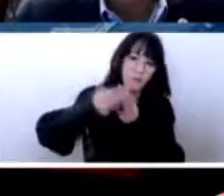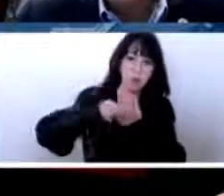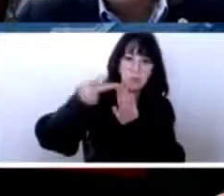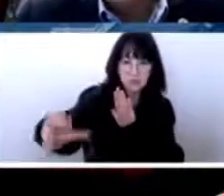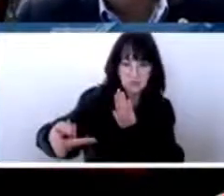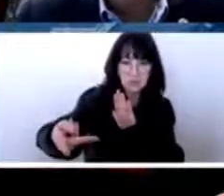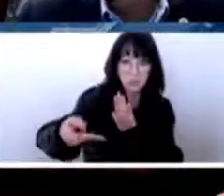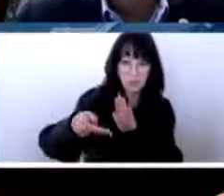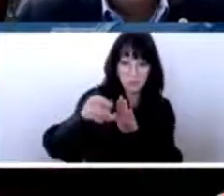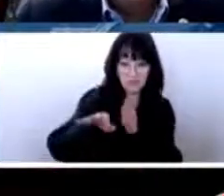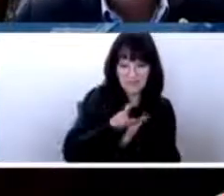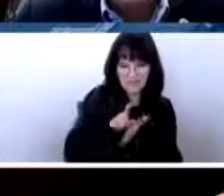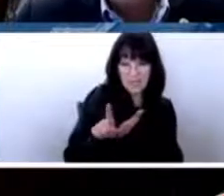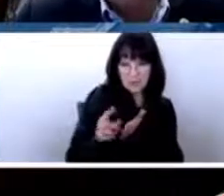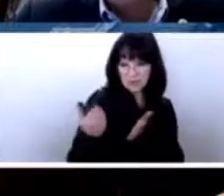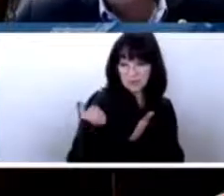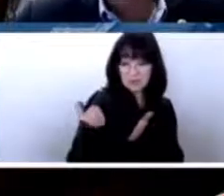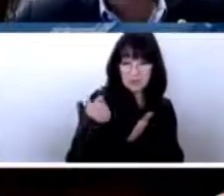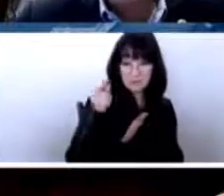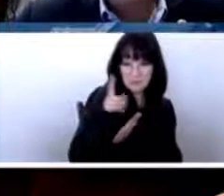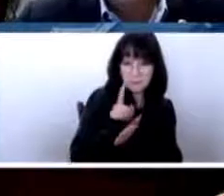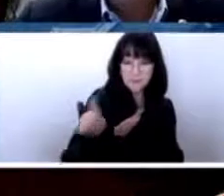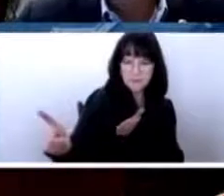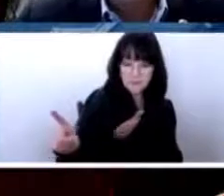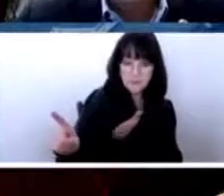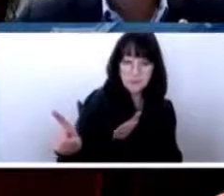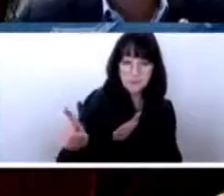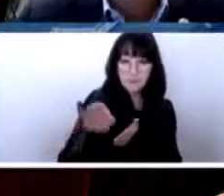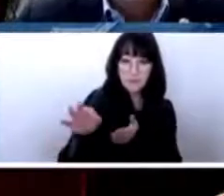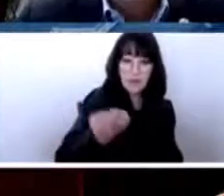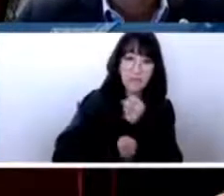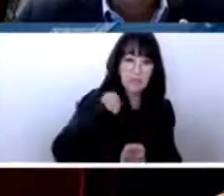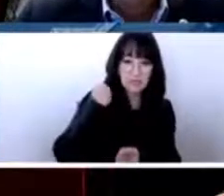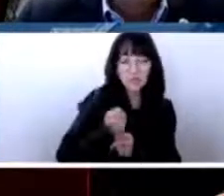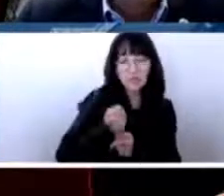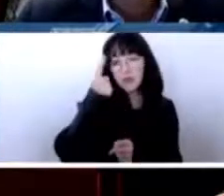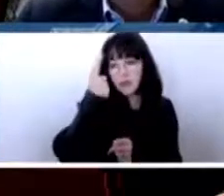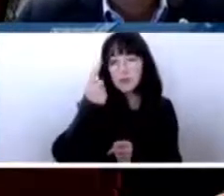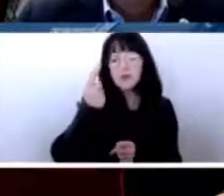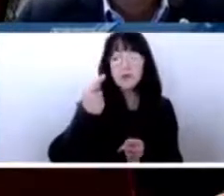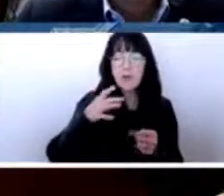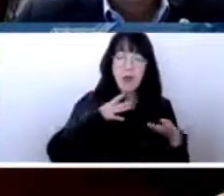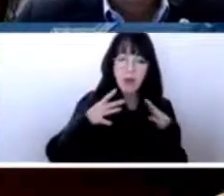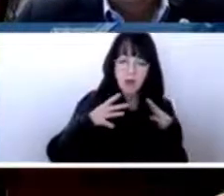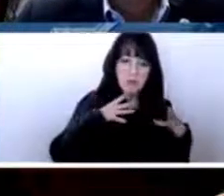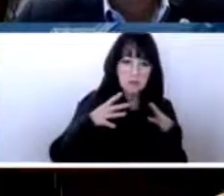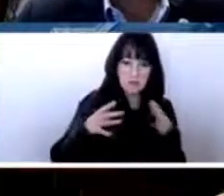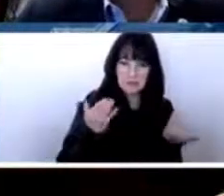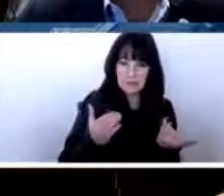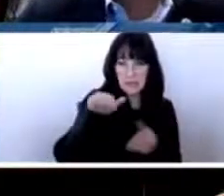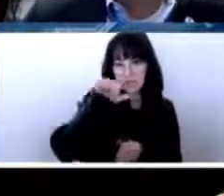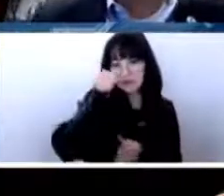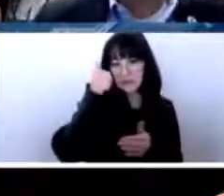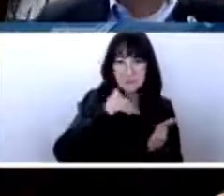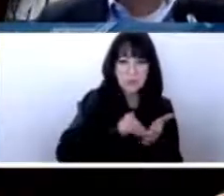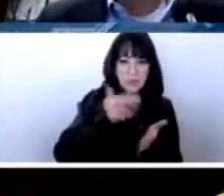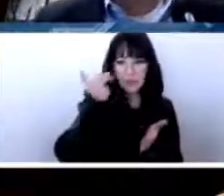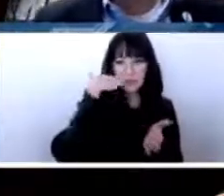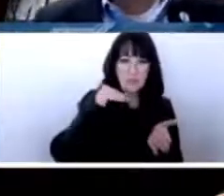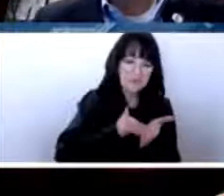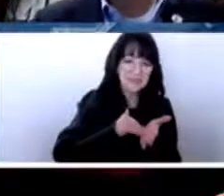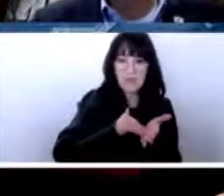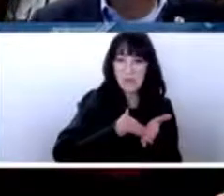year, 53,000. Taking into account there's a few holidays as well. We're doing 10, 13,000 tests on any given